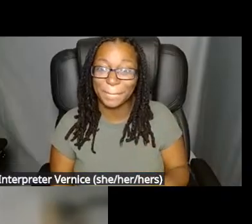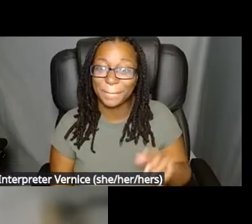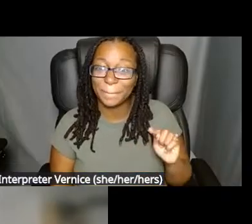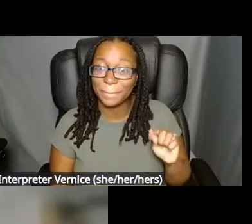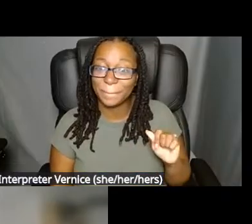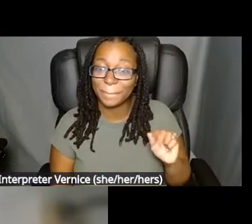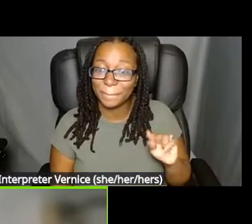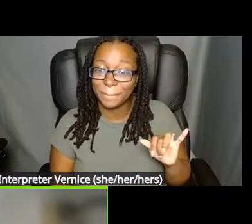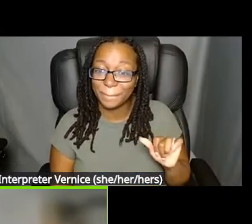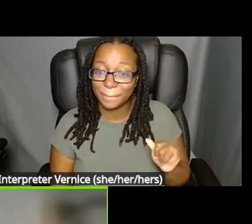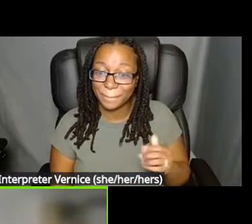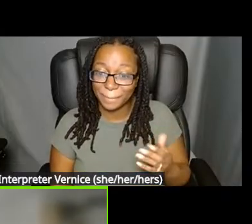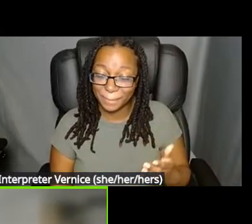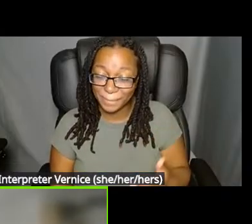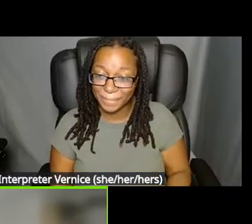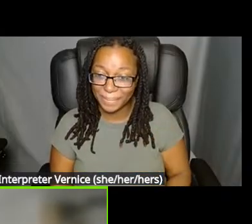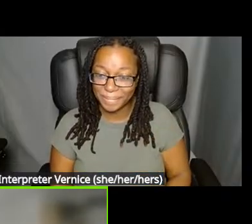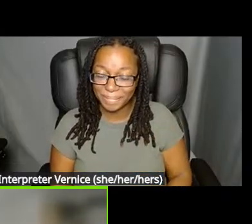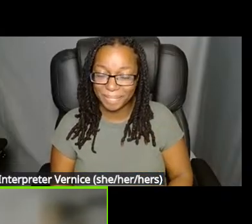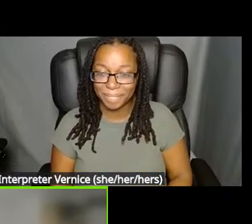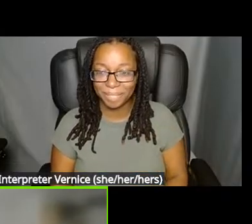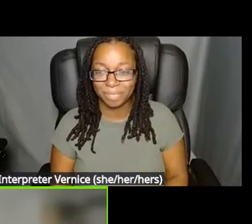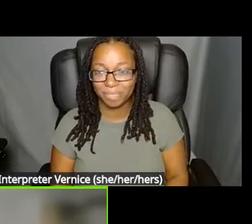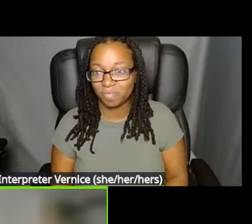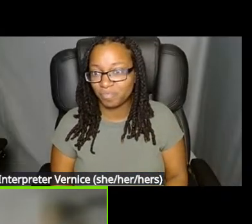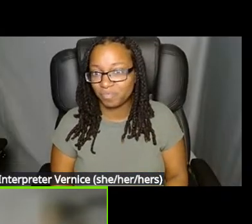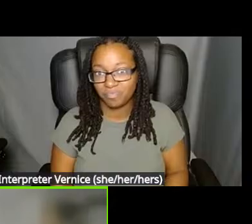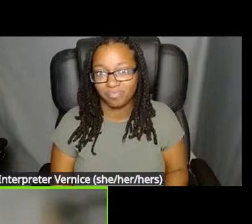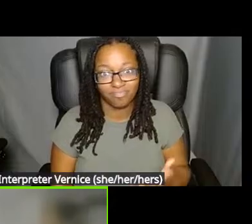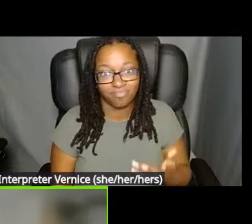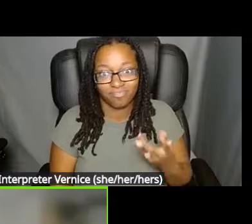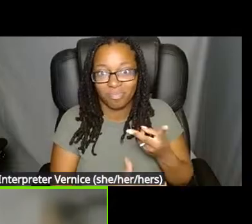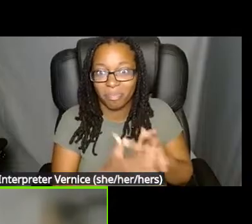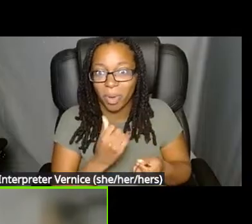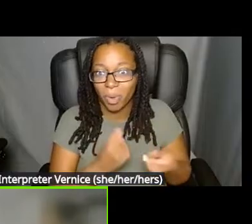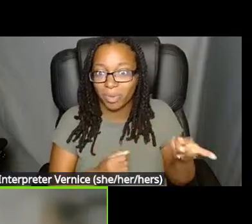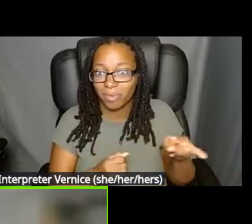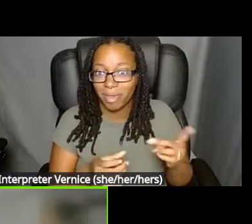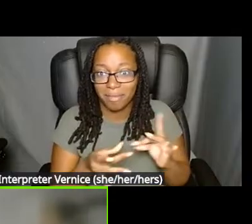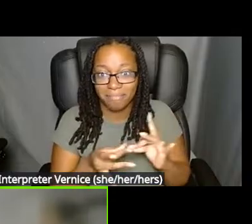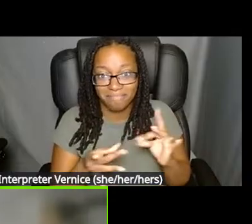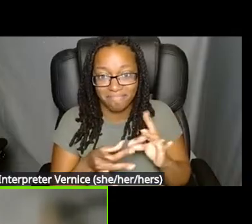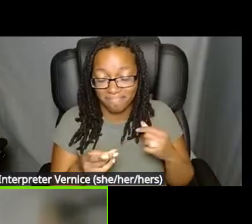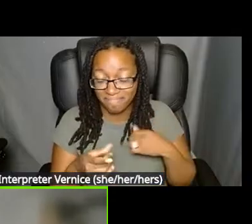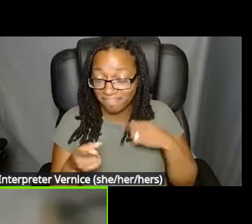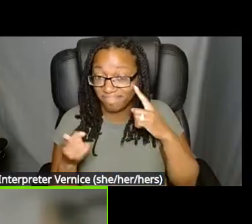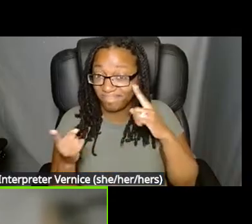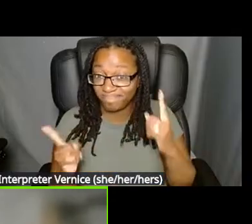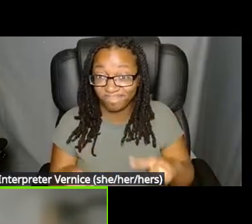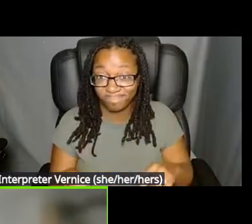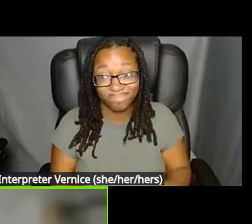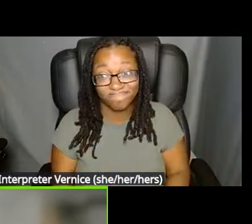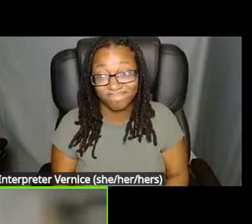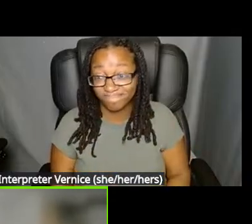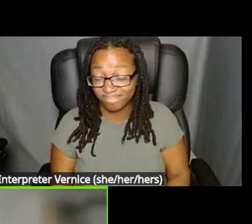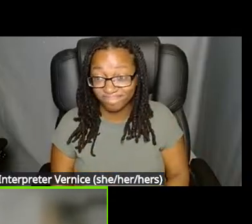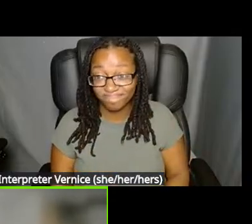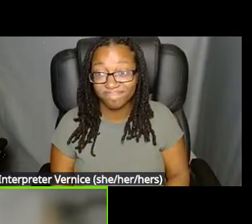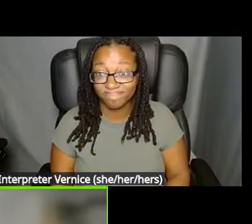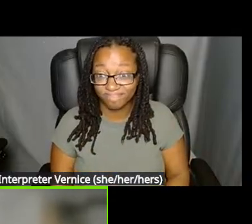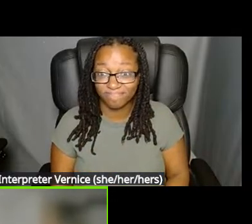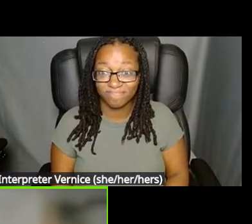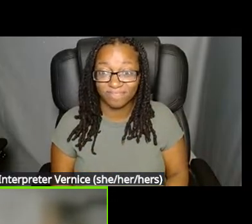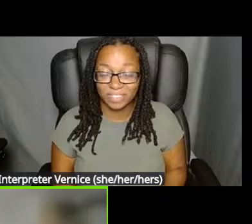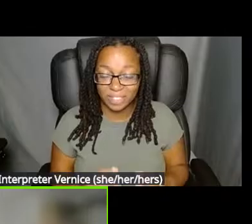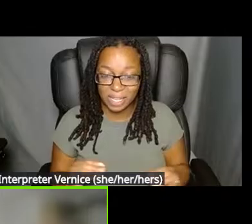any? I mean, I echo both of the speakers. Honestly, there's a lot more to like the human